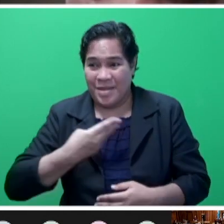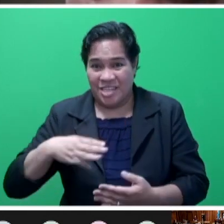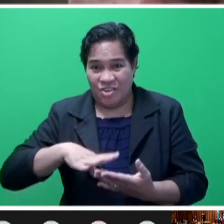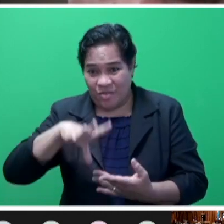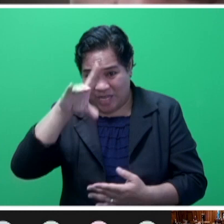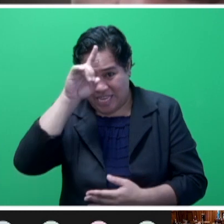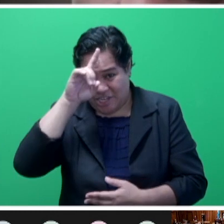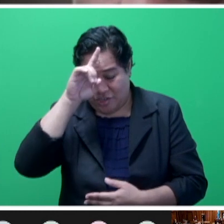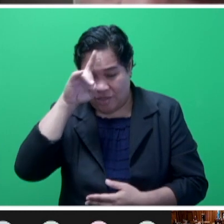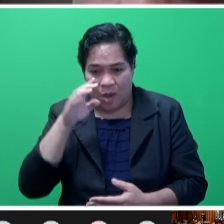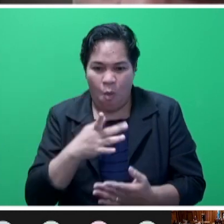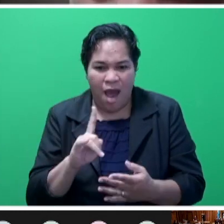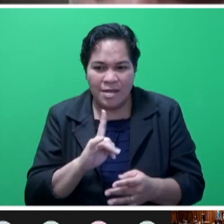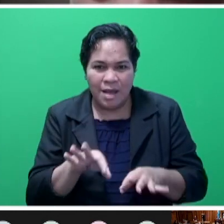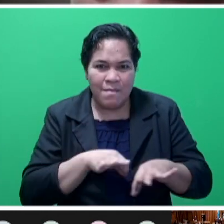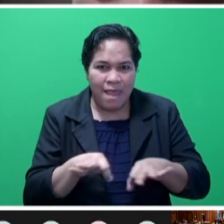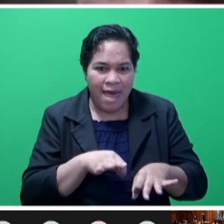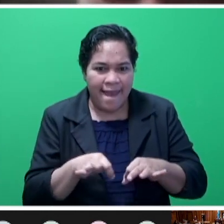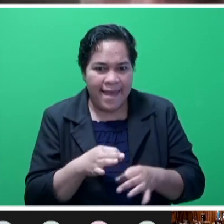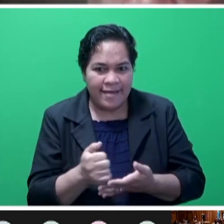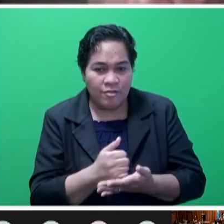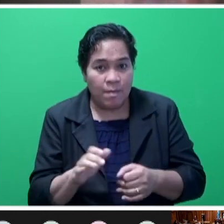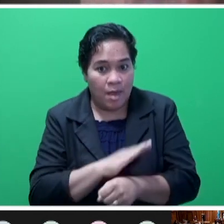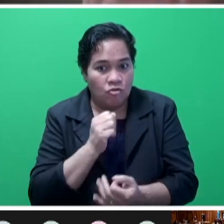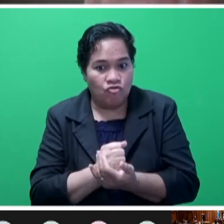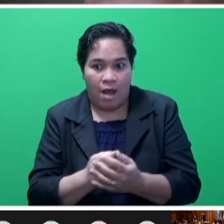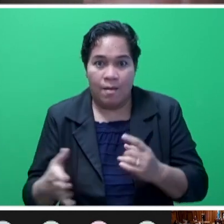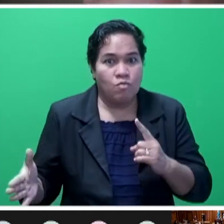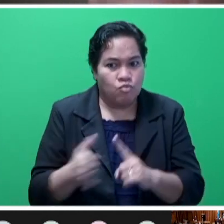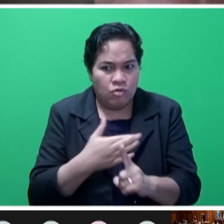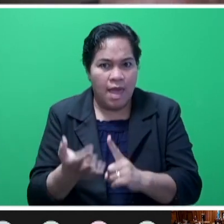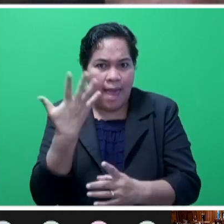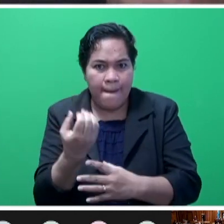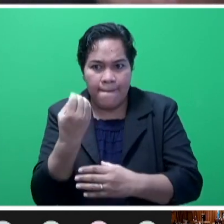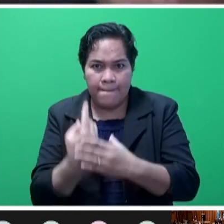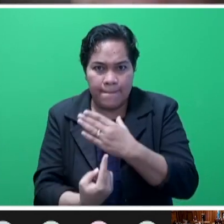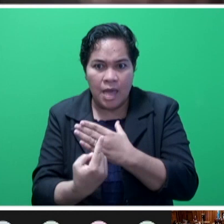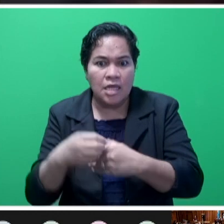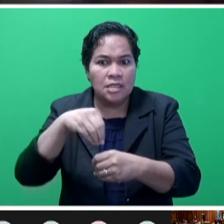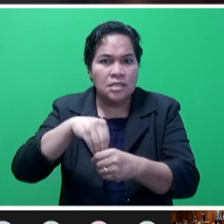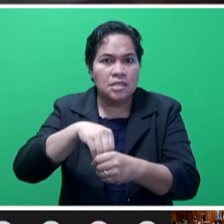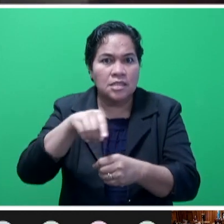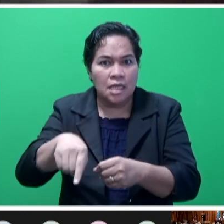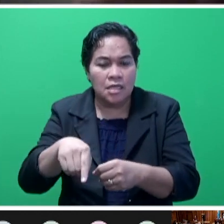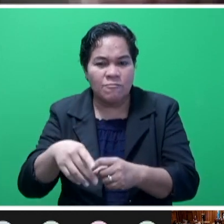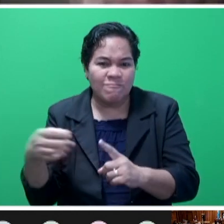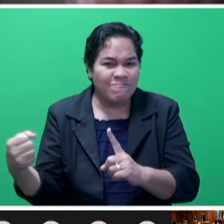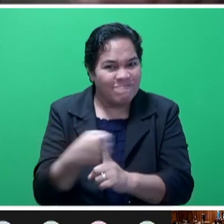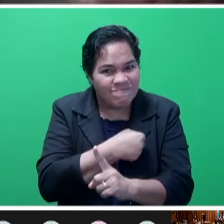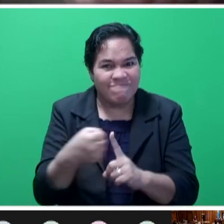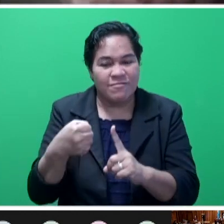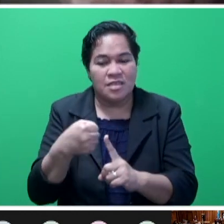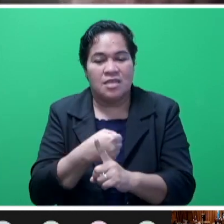can undertake actions to ensure that bullying and brawling involving school students are not repeated. Mr. Speaker, may I